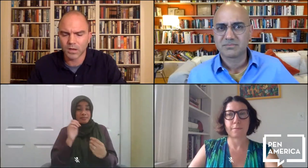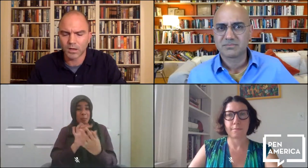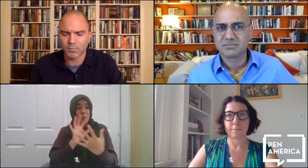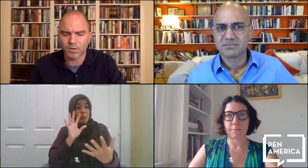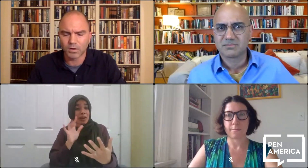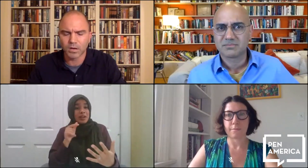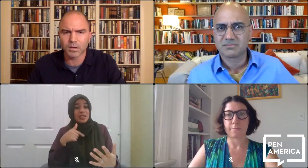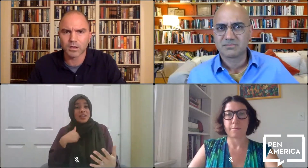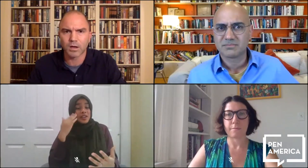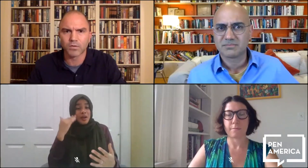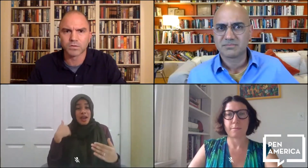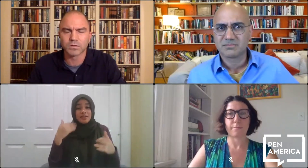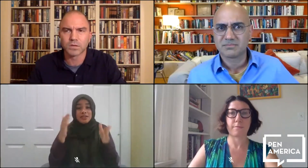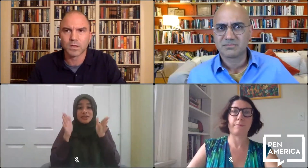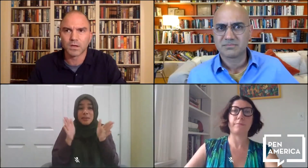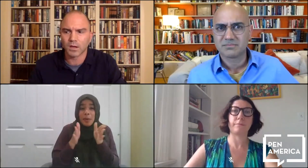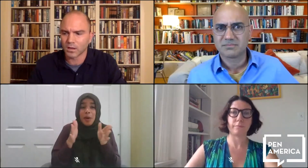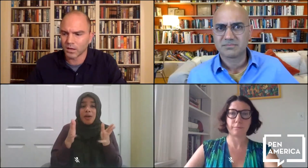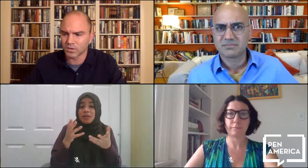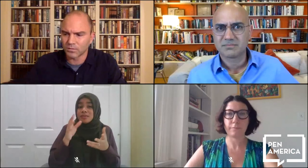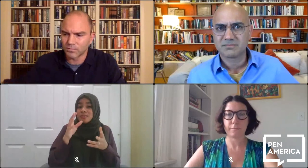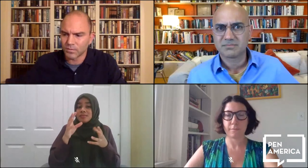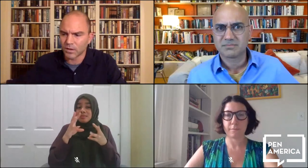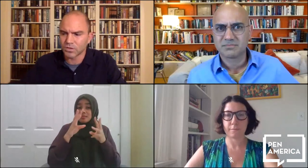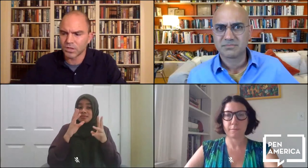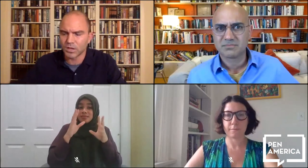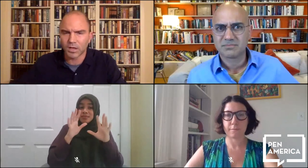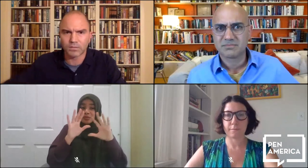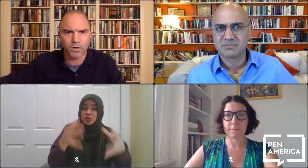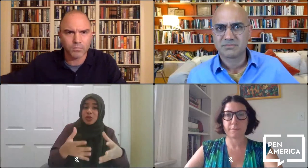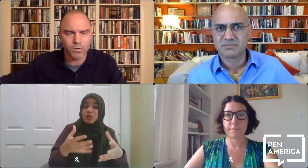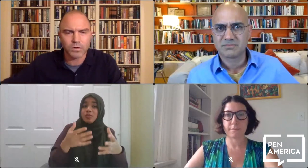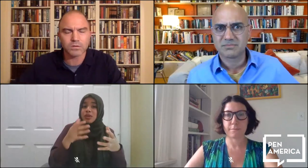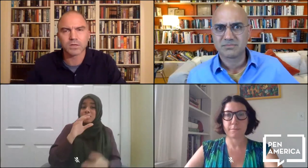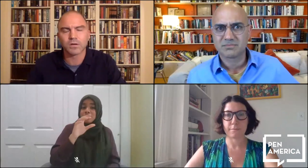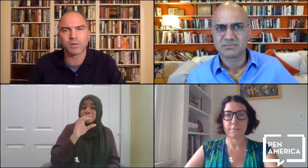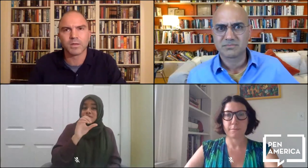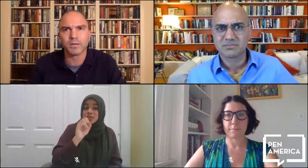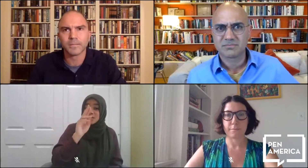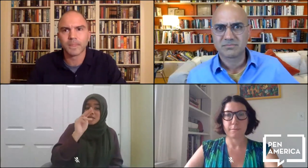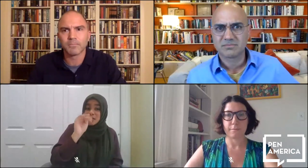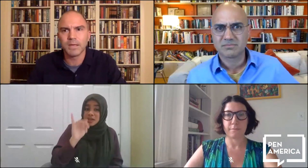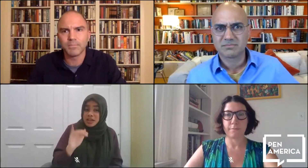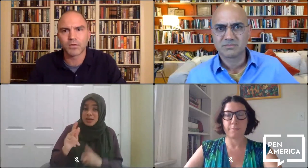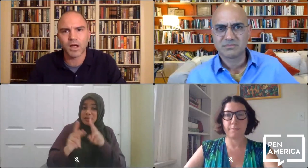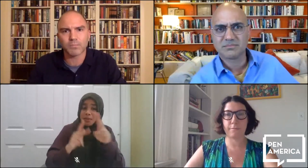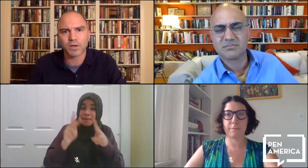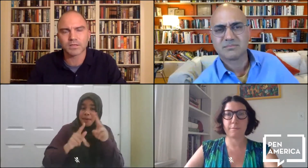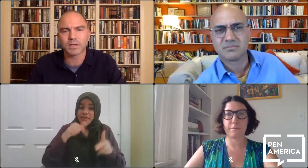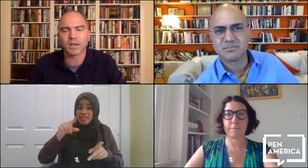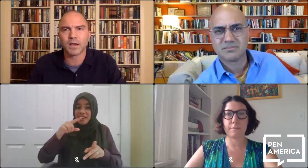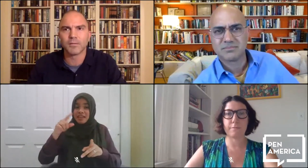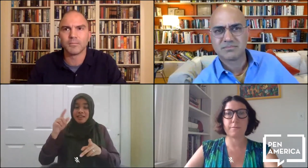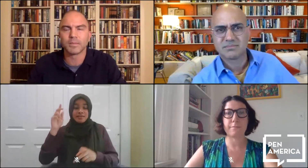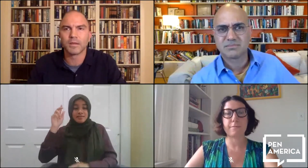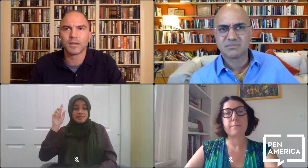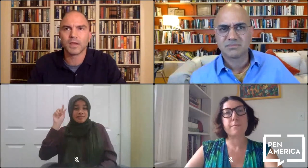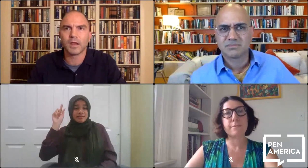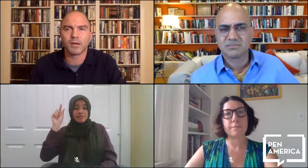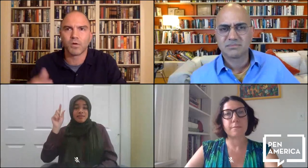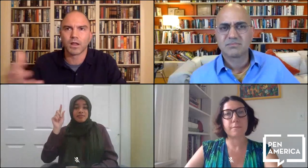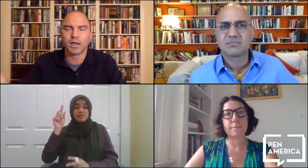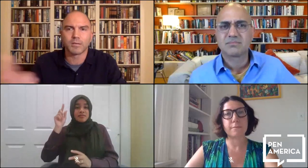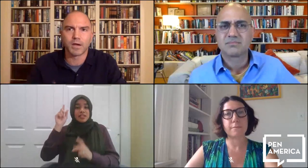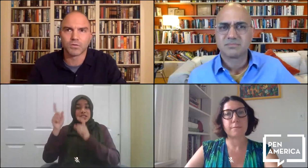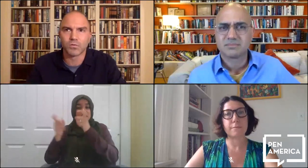Sunni minority governs a collection of Shia and foreign workers? People are not present.